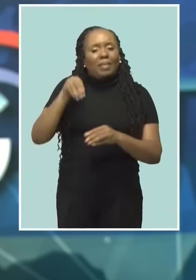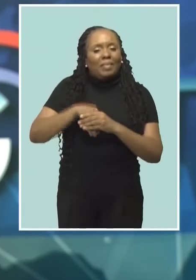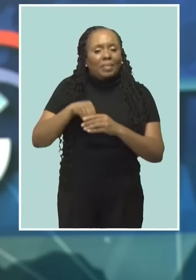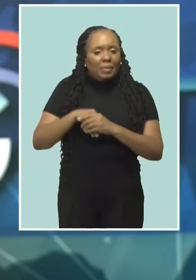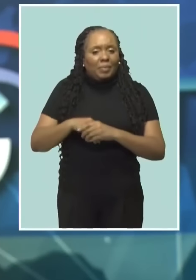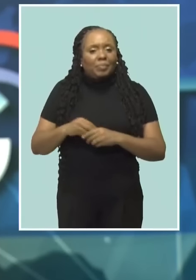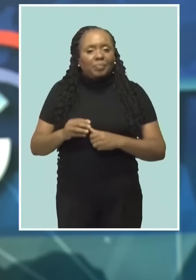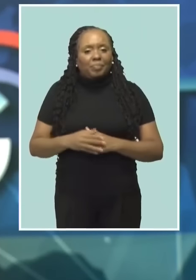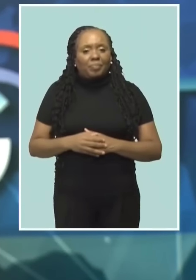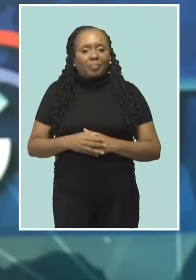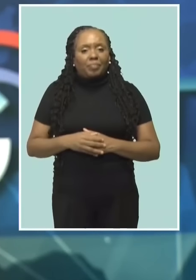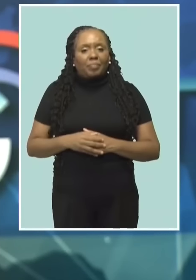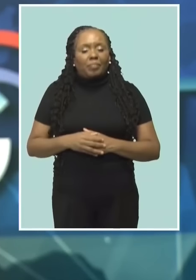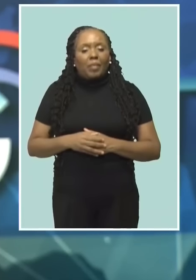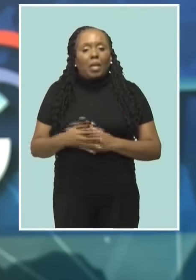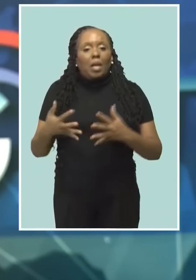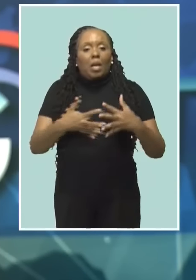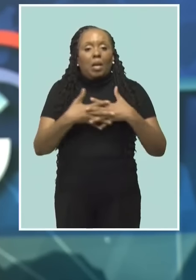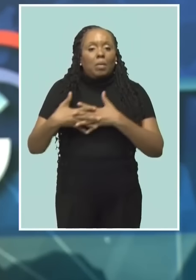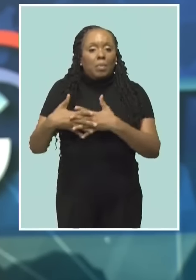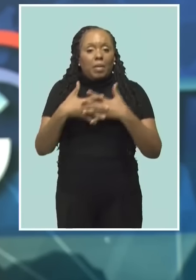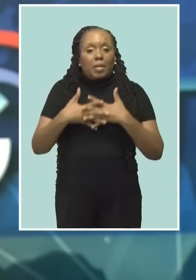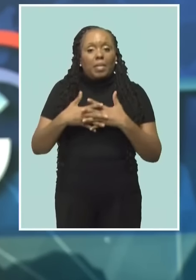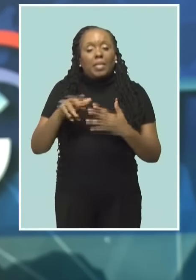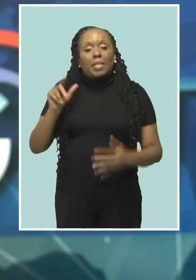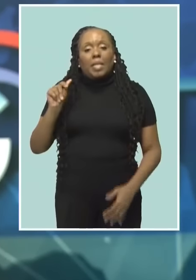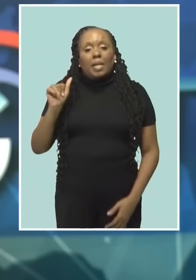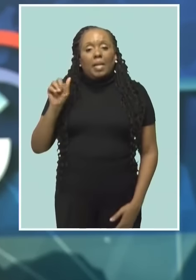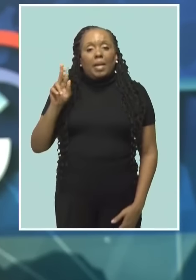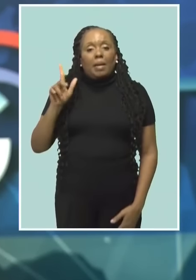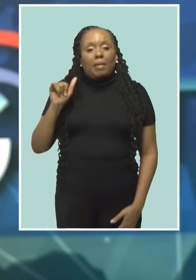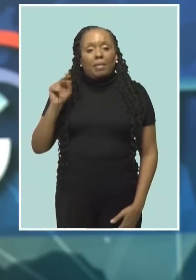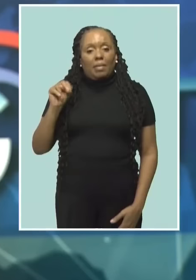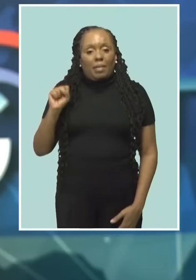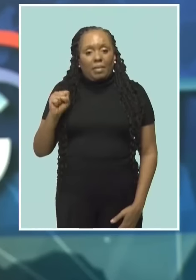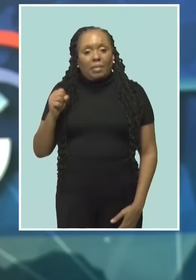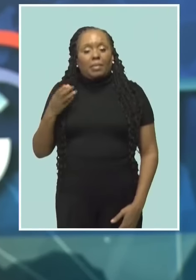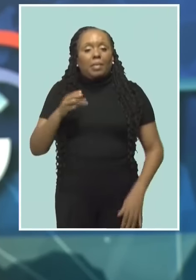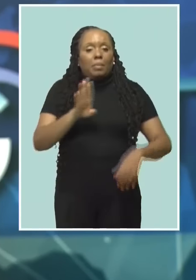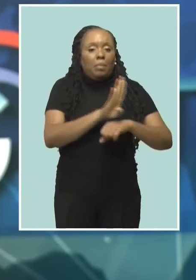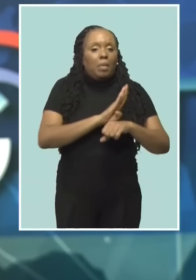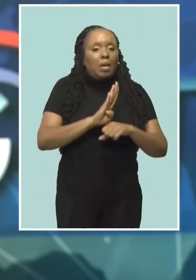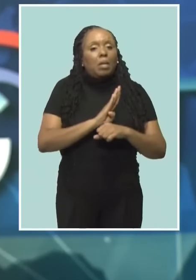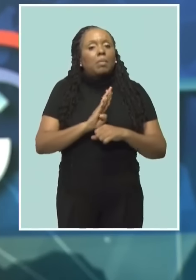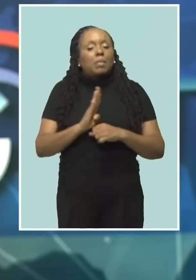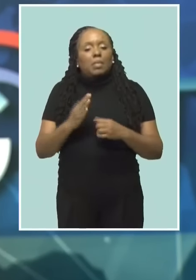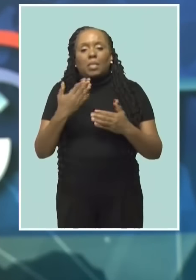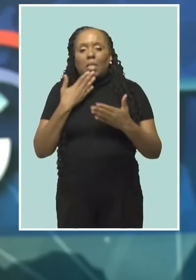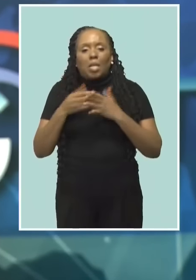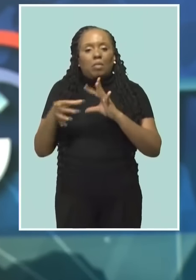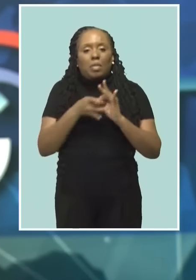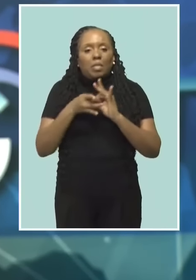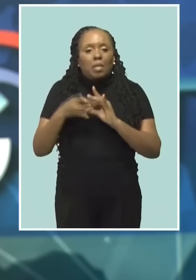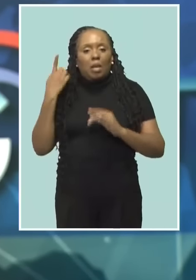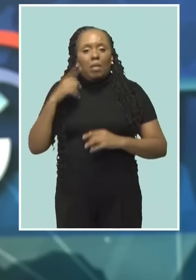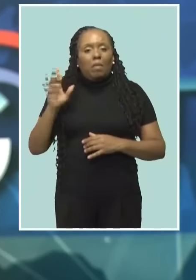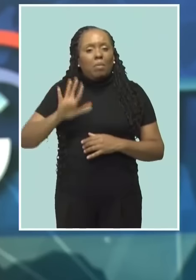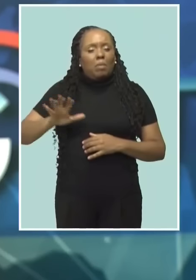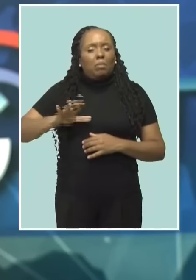Barbados. American Airlines and Barbados have shared a relationship for almost 5 decades. And today,